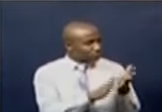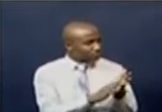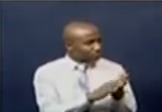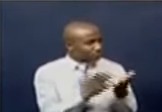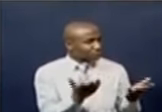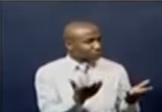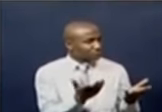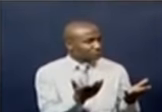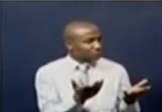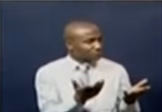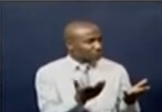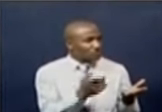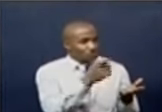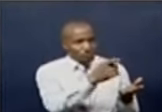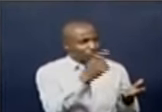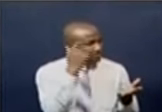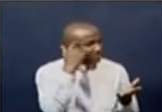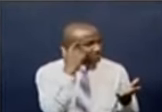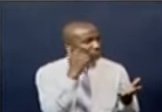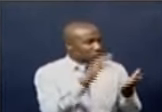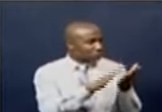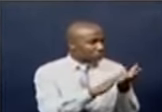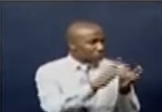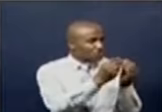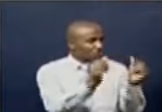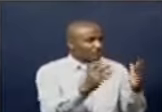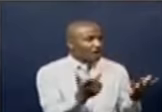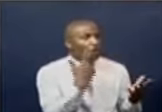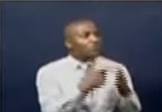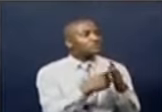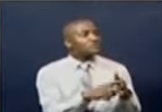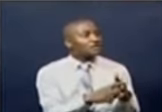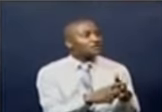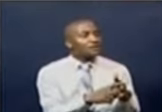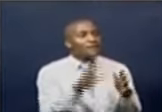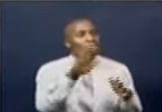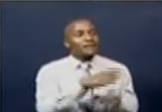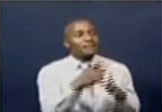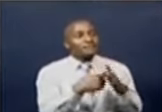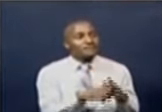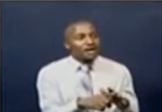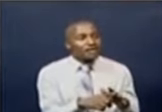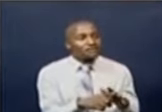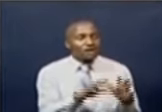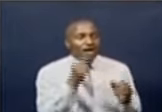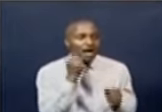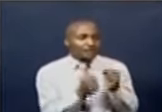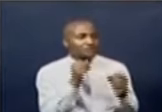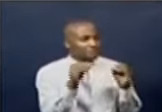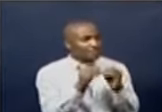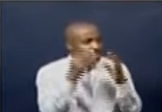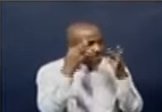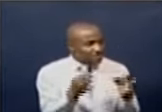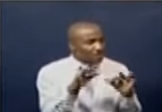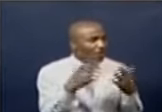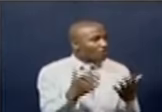about, how you go about what you're saying, such a solution? Who starts it? Is it in Parliament? Do athletes meet and decide to do